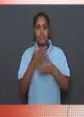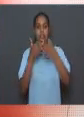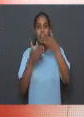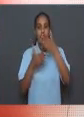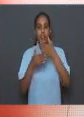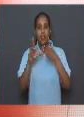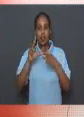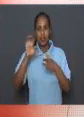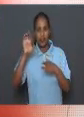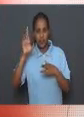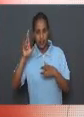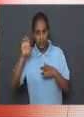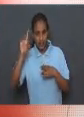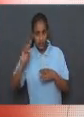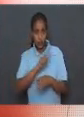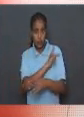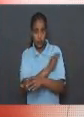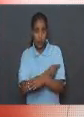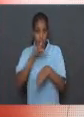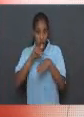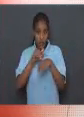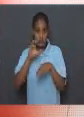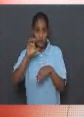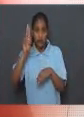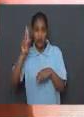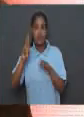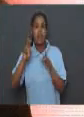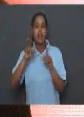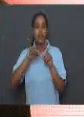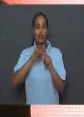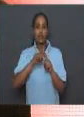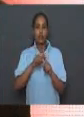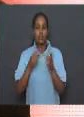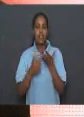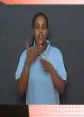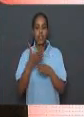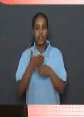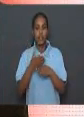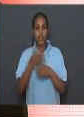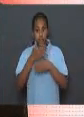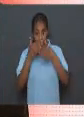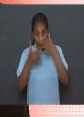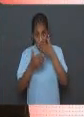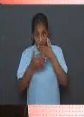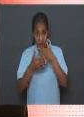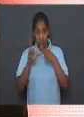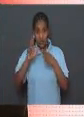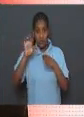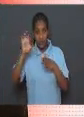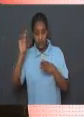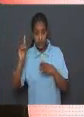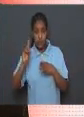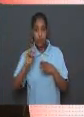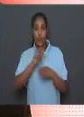standard reduction potential at the copper cathode. Thus, the standard reduction